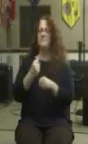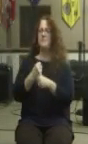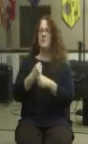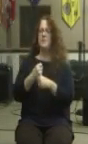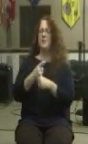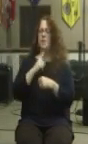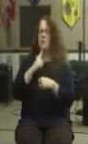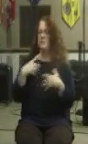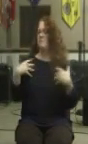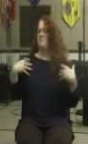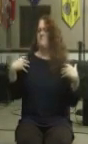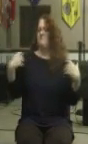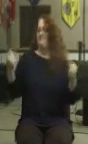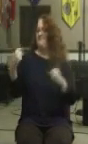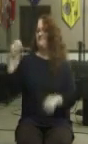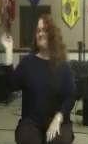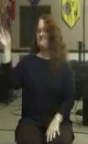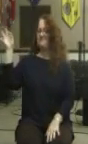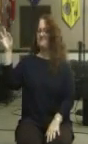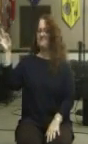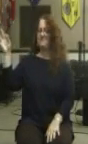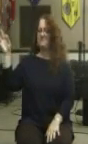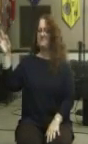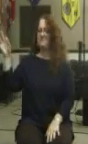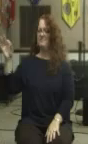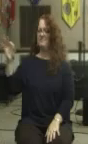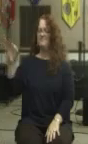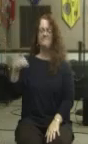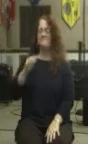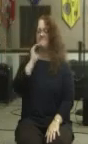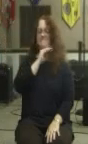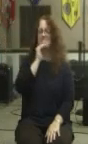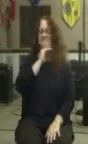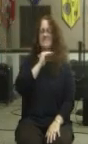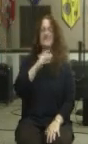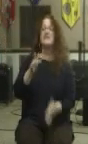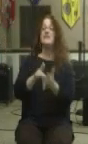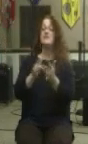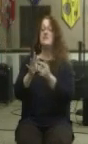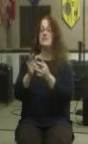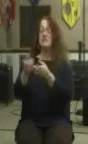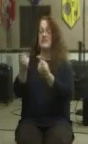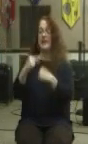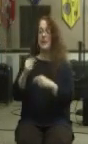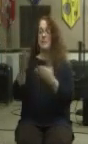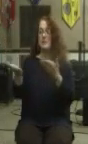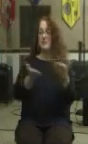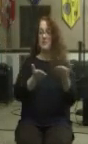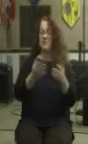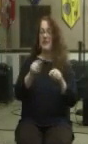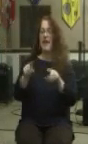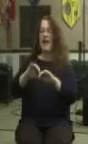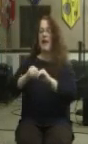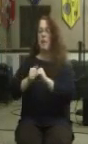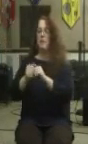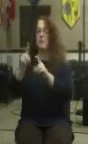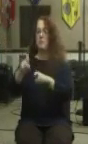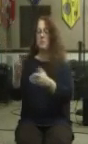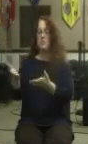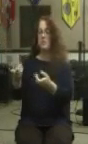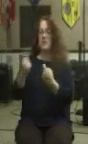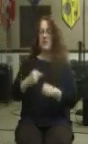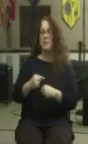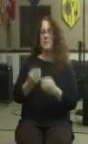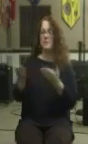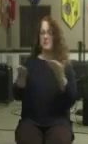I'm not here trying to make myself a super pastor because that's nonsense. Jesus came as a servant, so how am I supposed